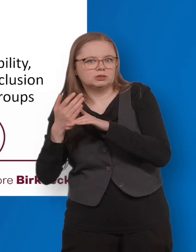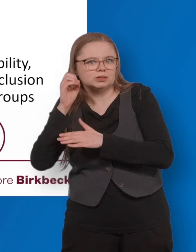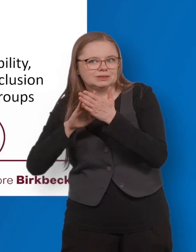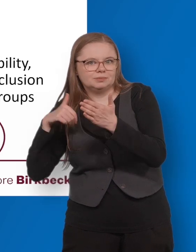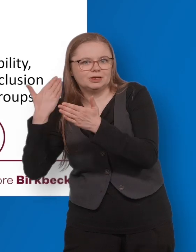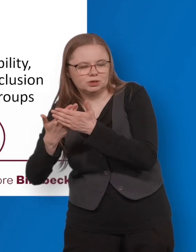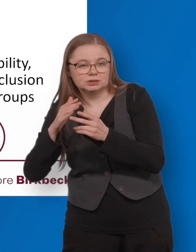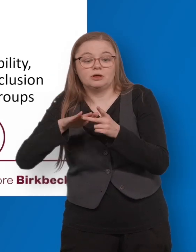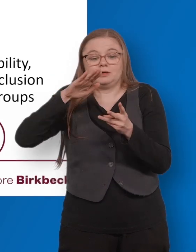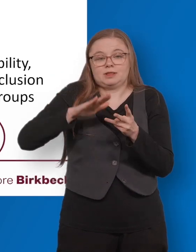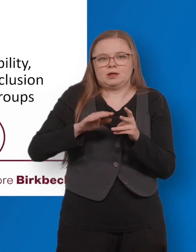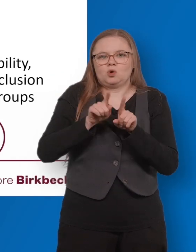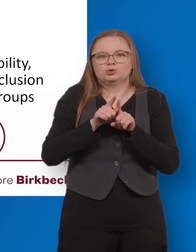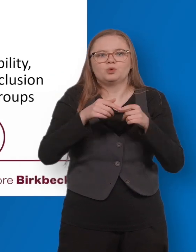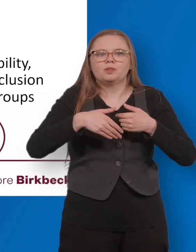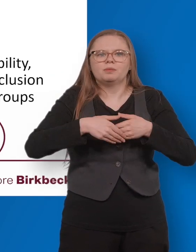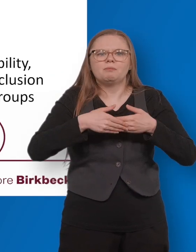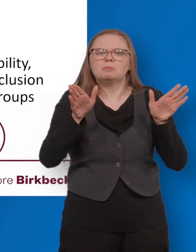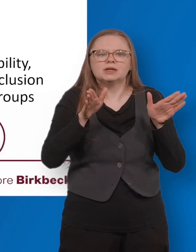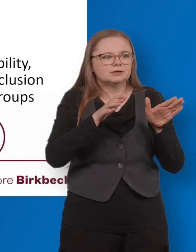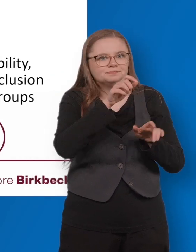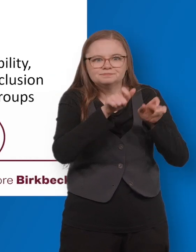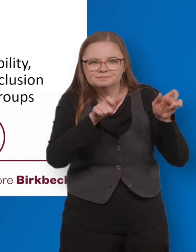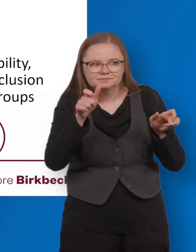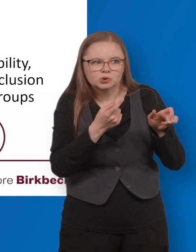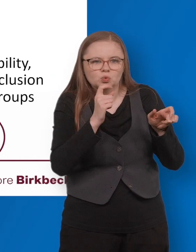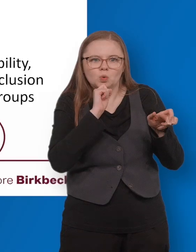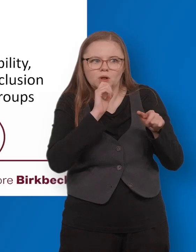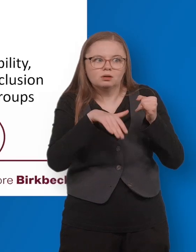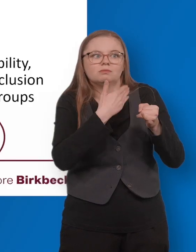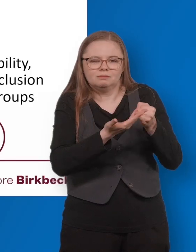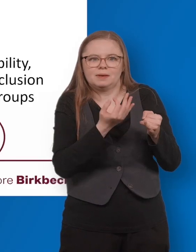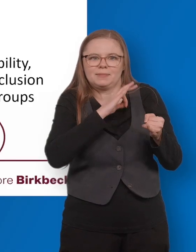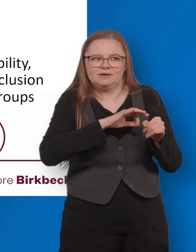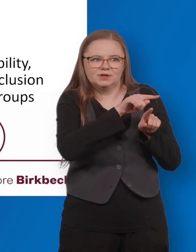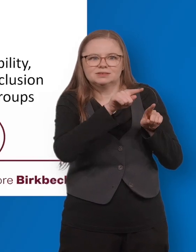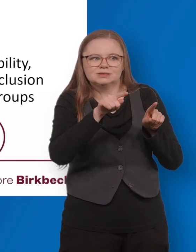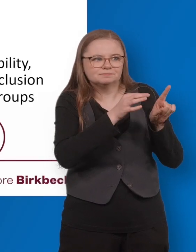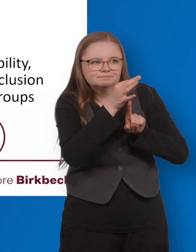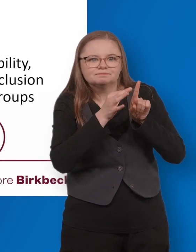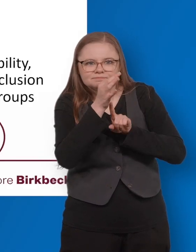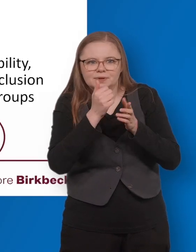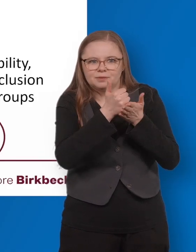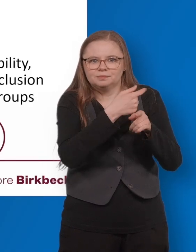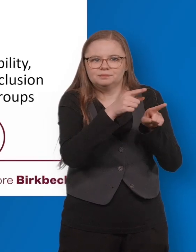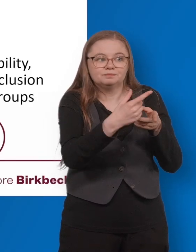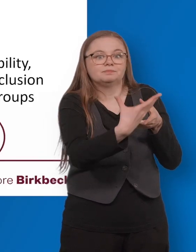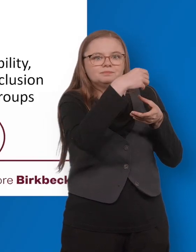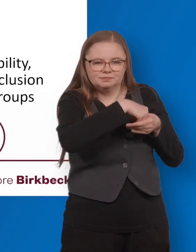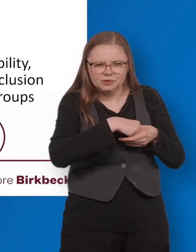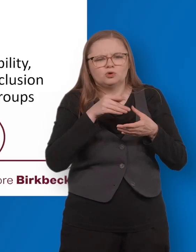the citizens, the intended end beneficiaries. So it should really be about shared power